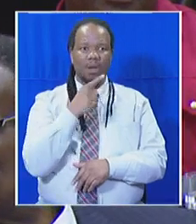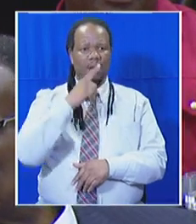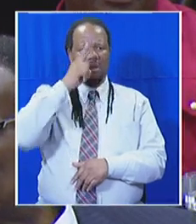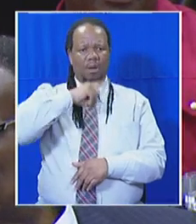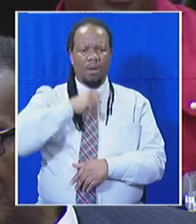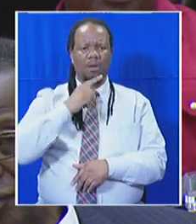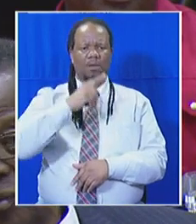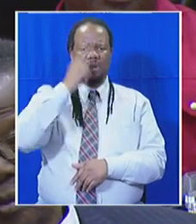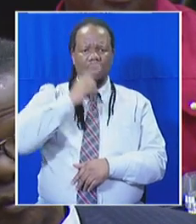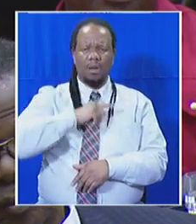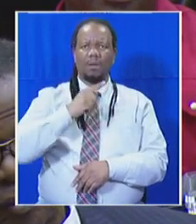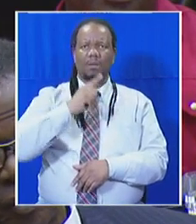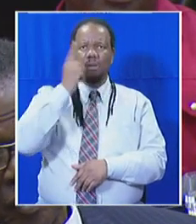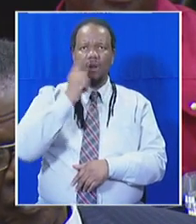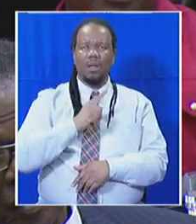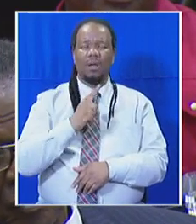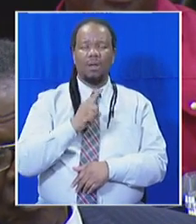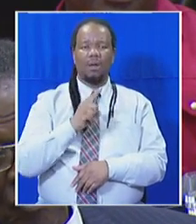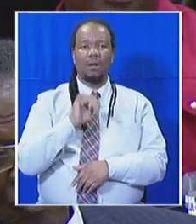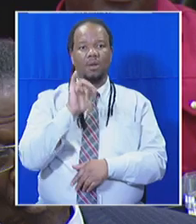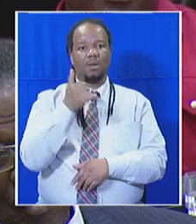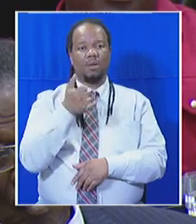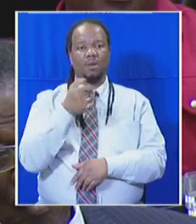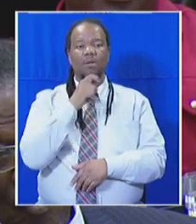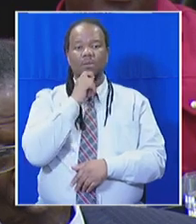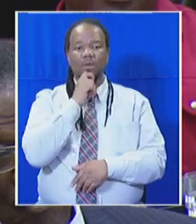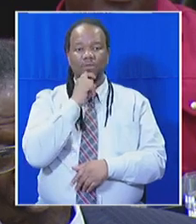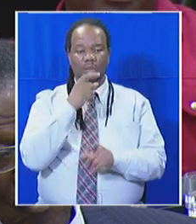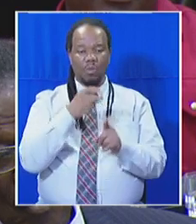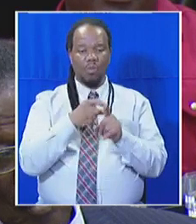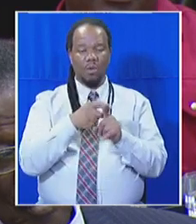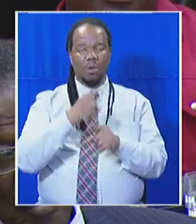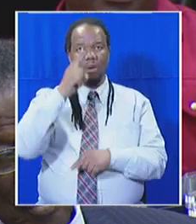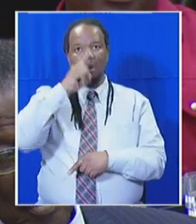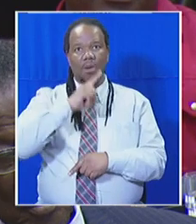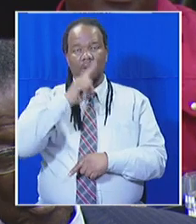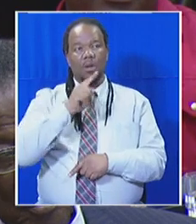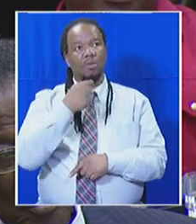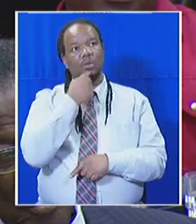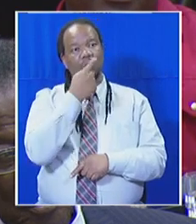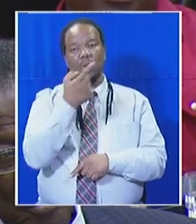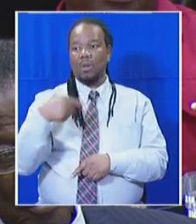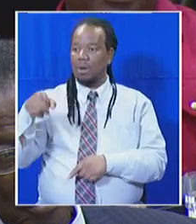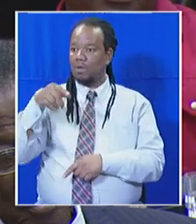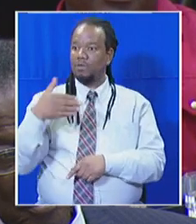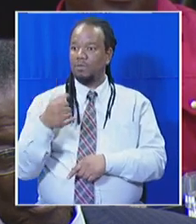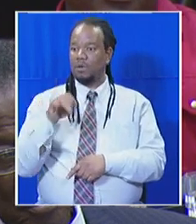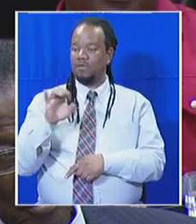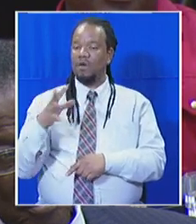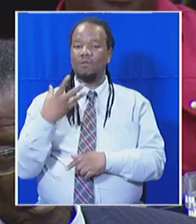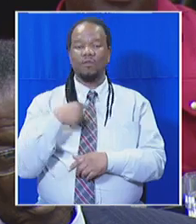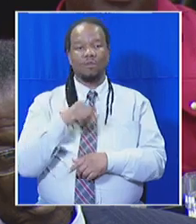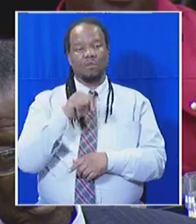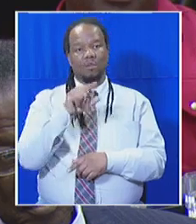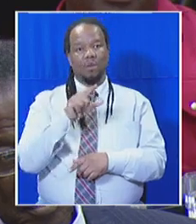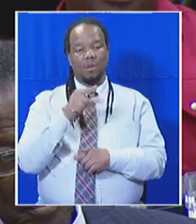and every time we mention the word lie here, you instruct us to withdraw that word. And you say we